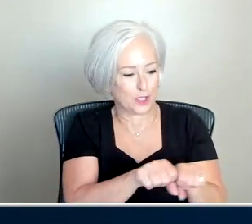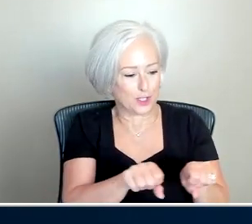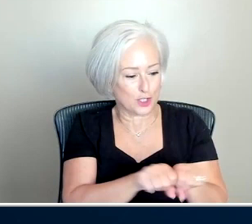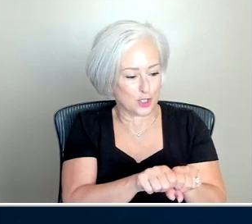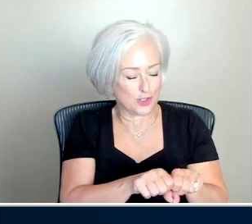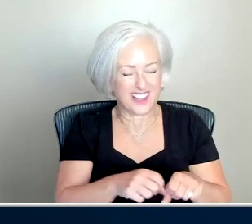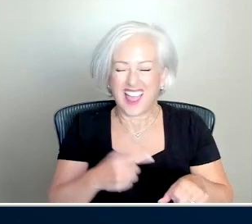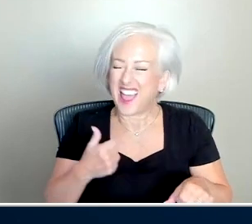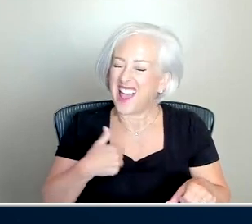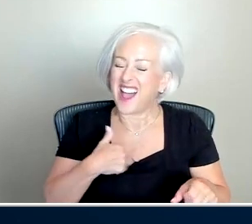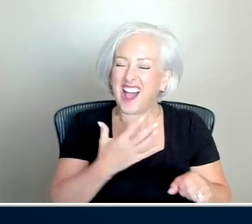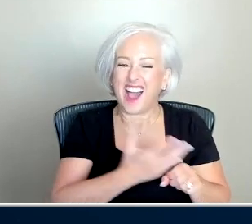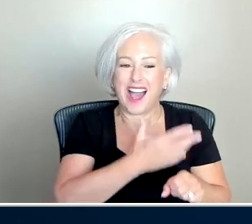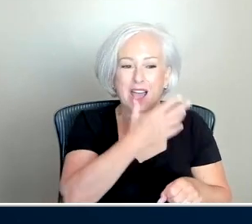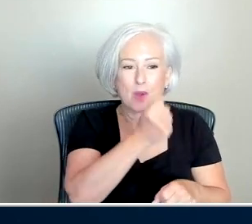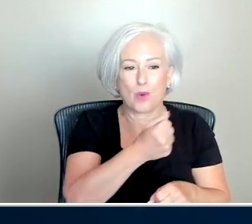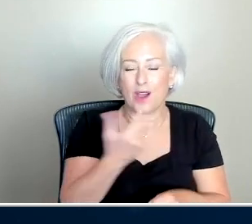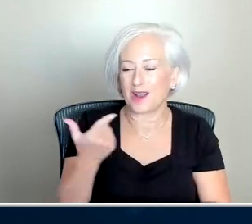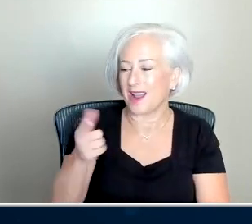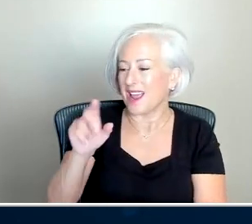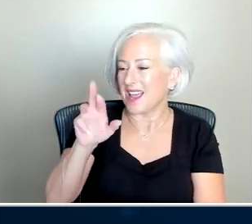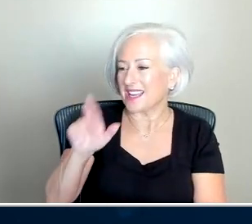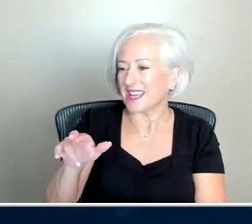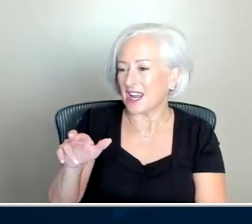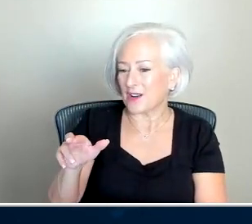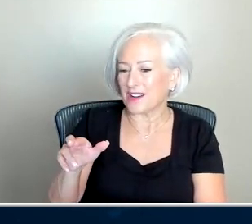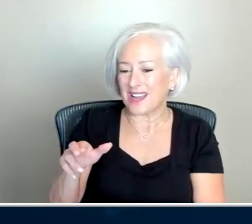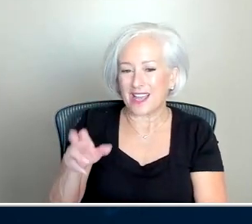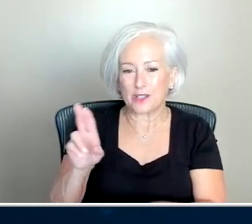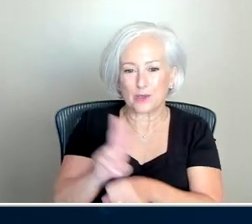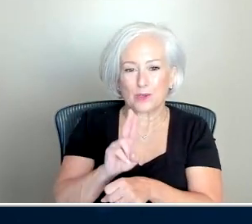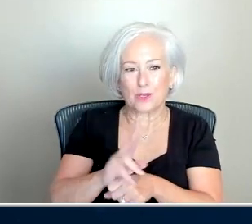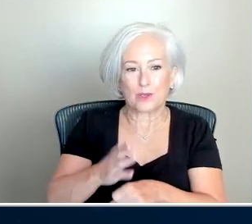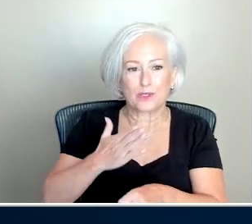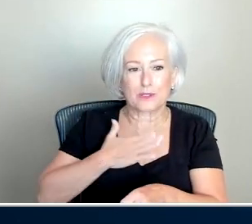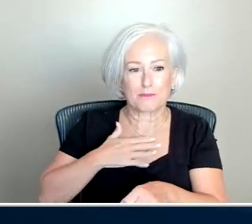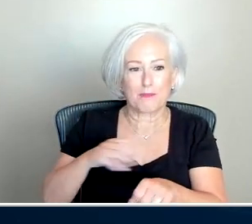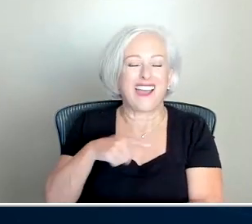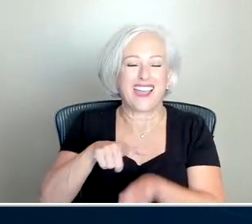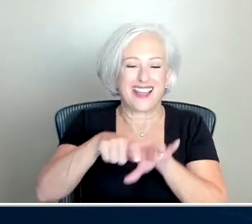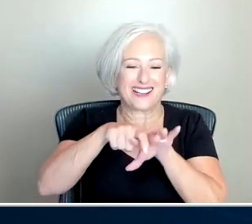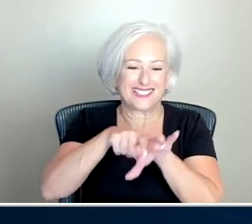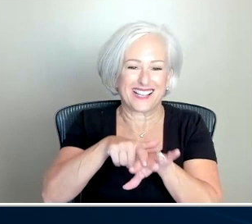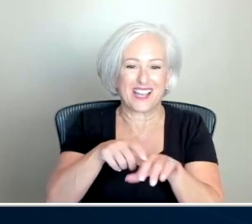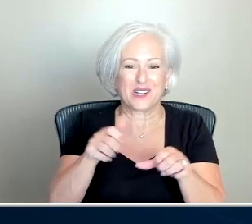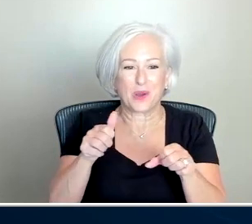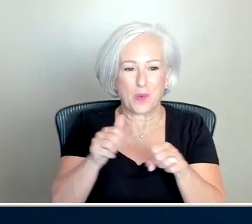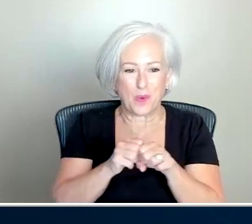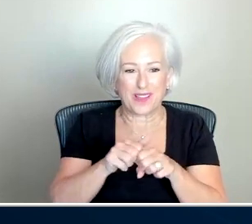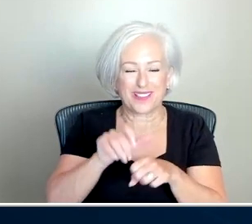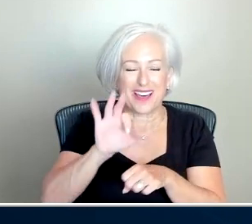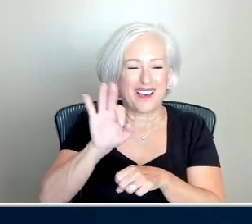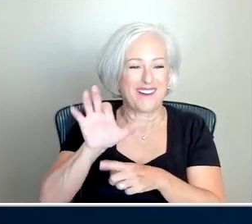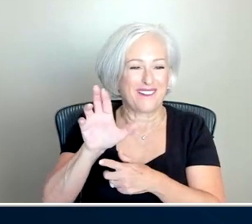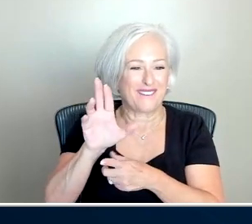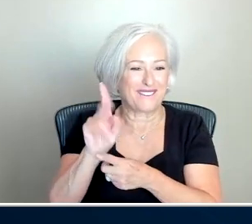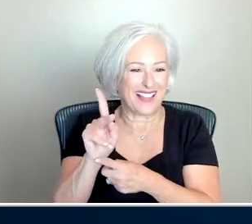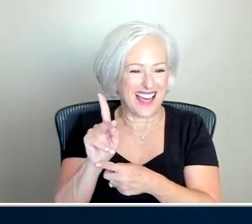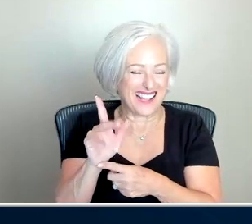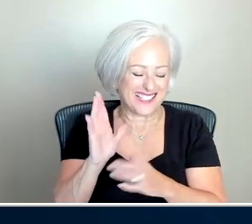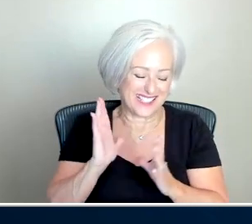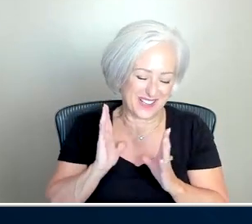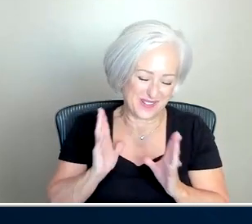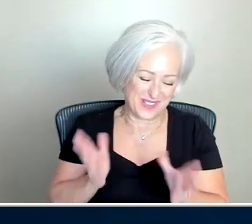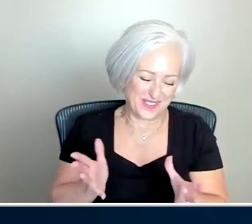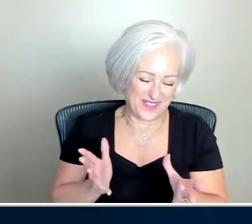from my shoe. I just happened to have a sandal that had a little flask in it, so it was okay. But I don't know if he ever lived that down. Why do we not have pictures of